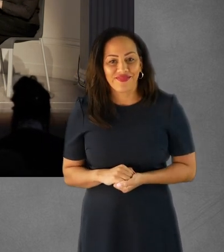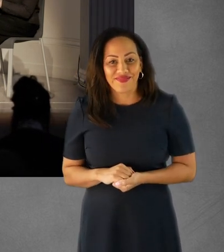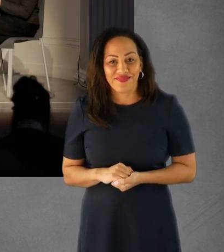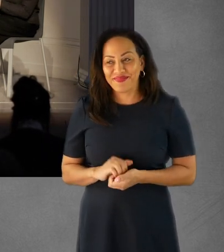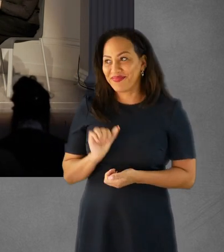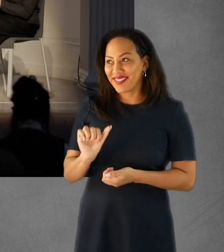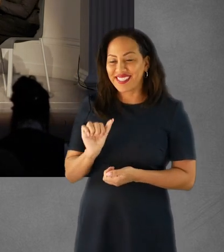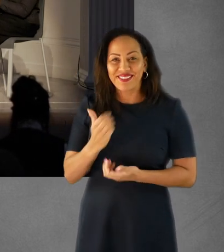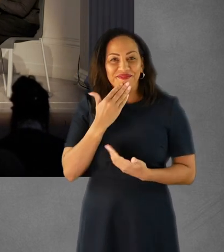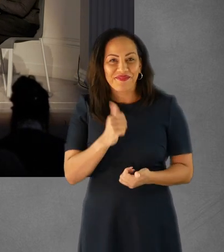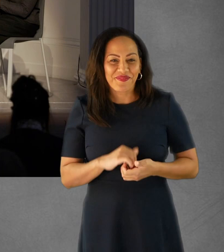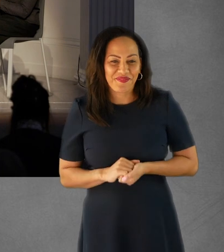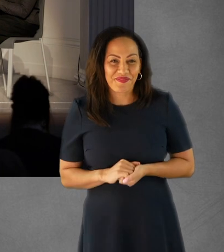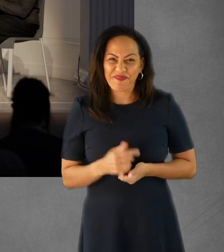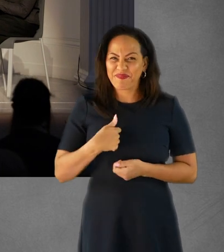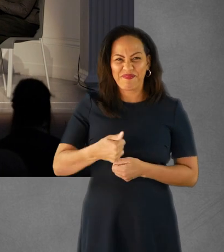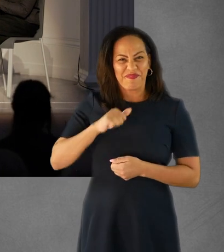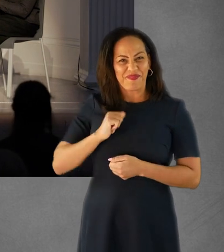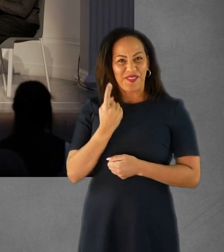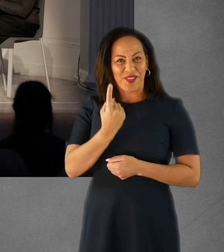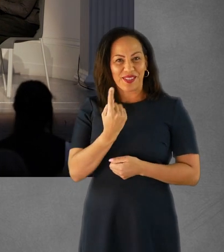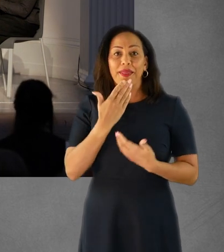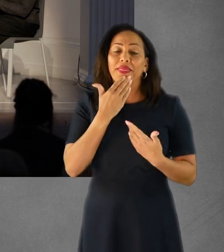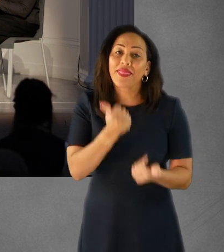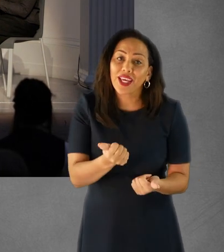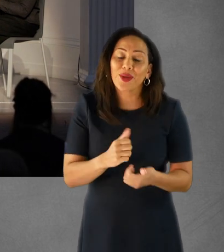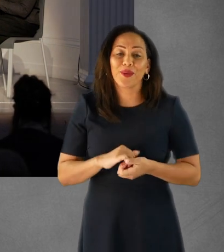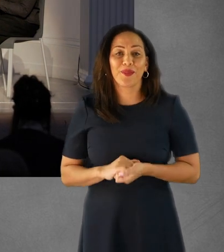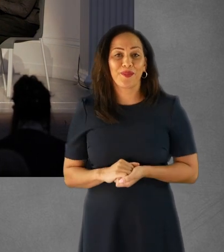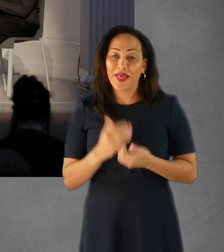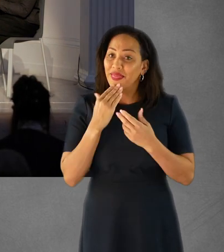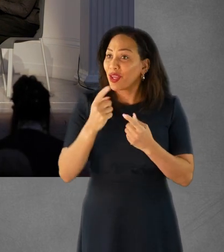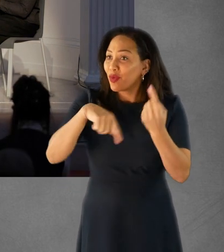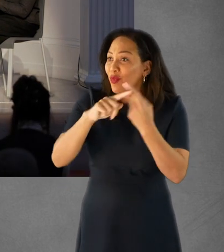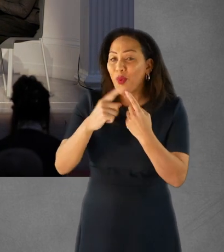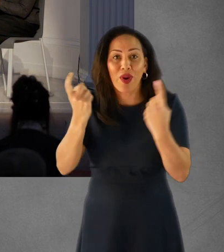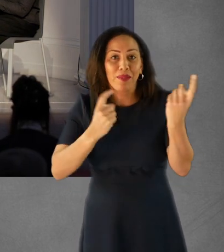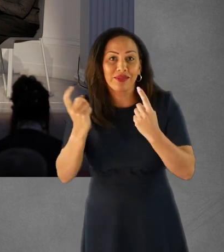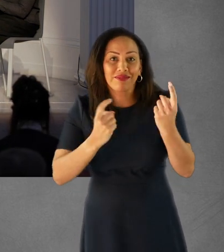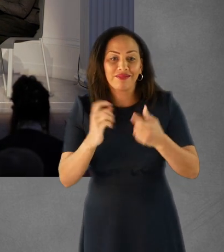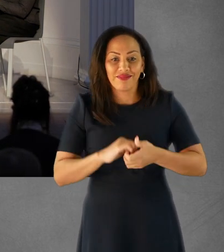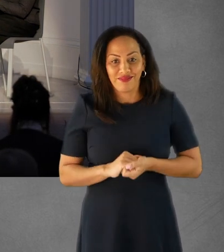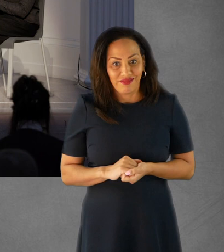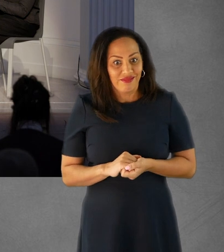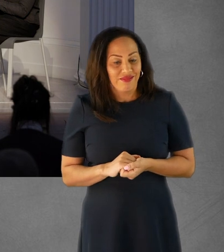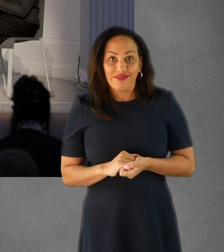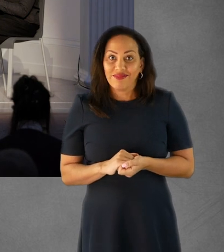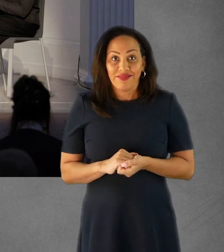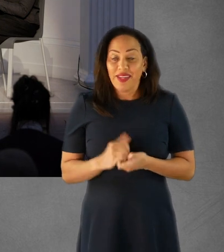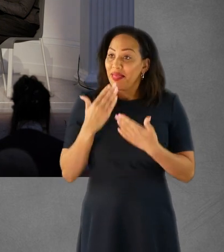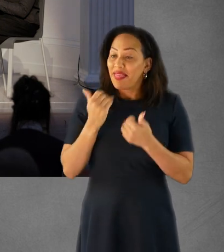Yes, thank you. I'll go first. Well, thank you, first of all, everyone, for coming and having us and making this